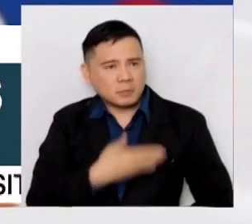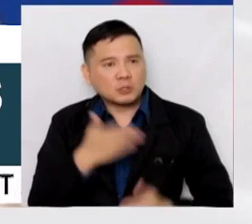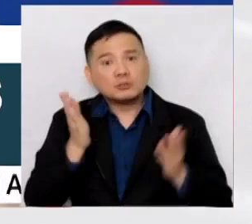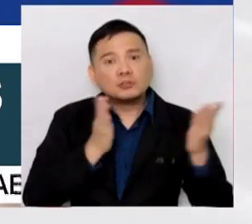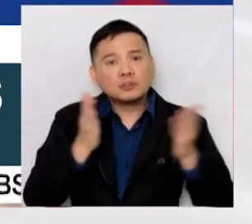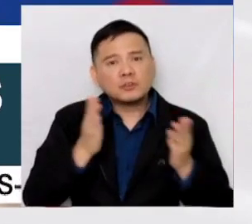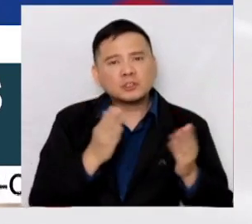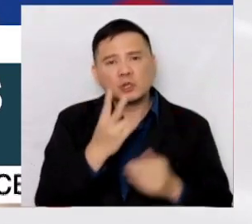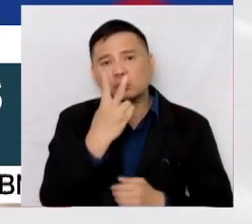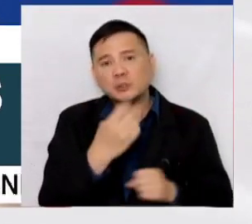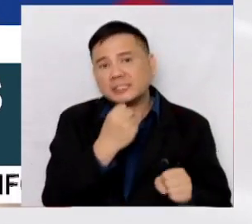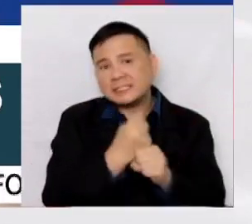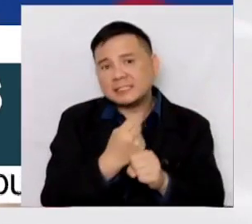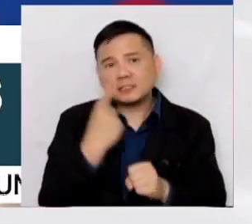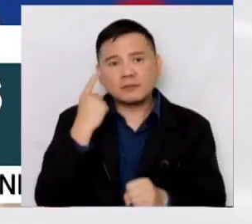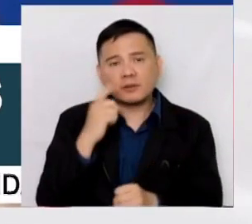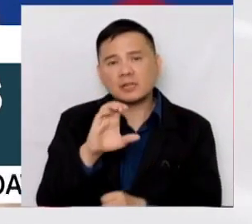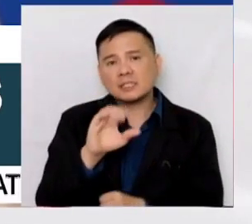to